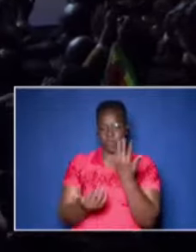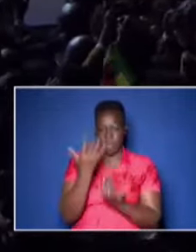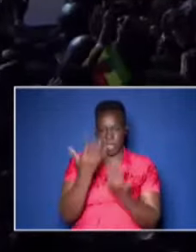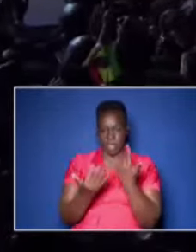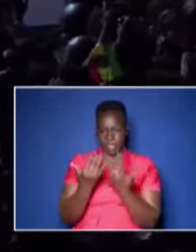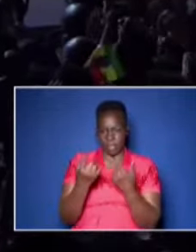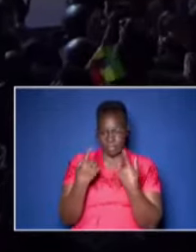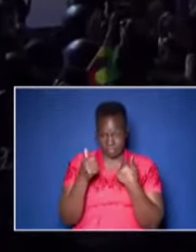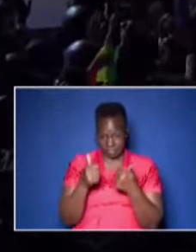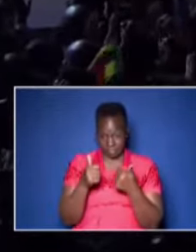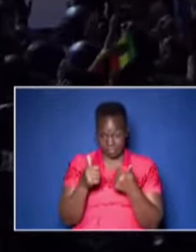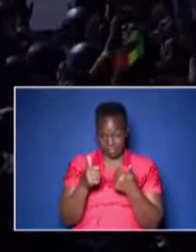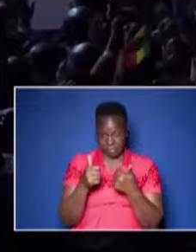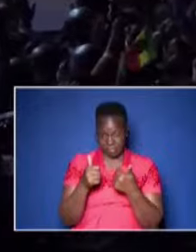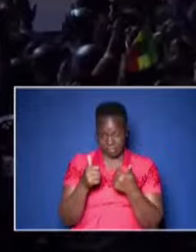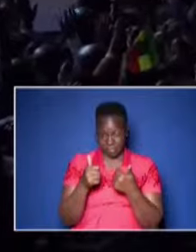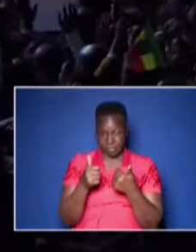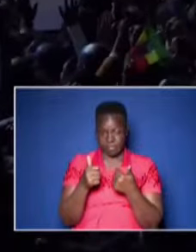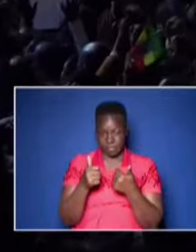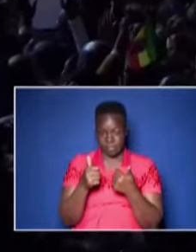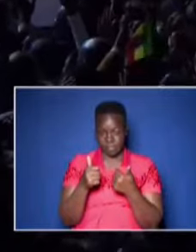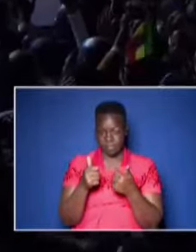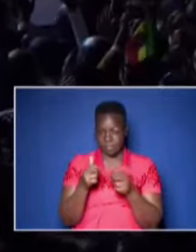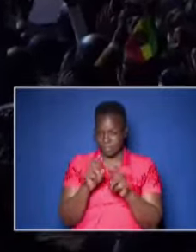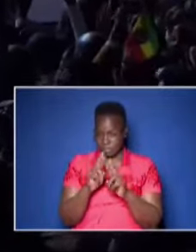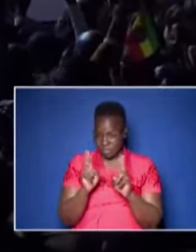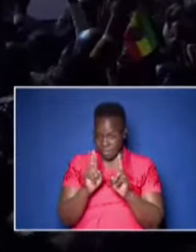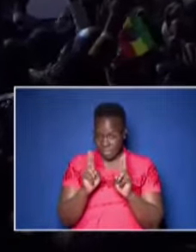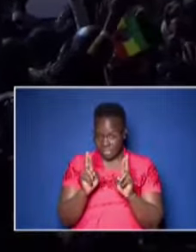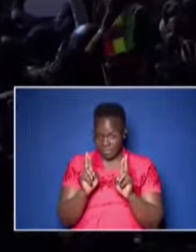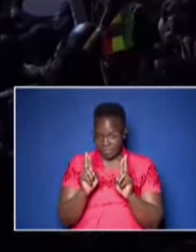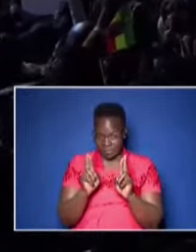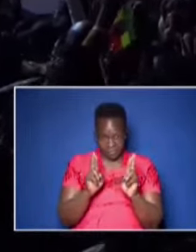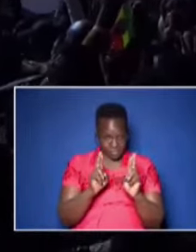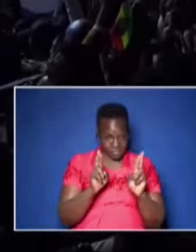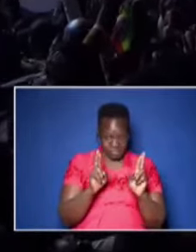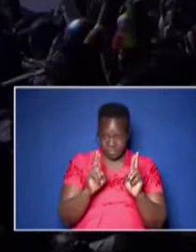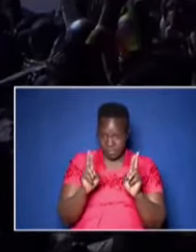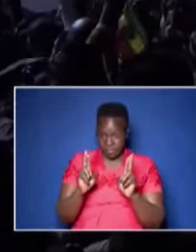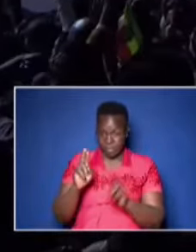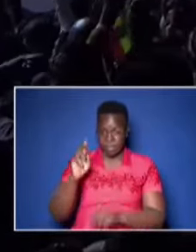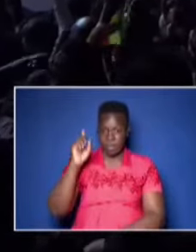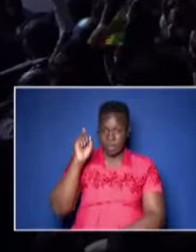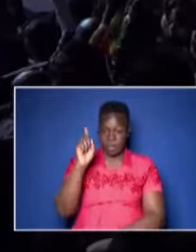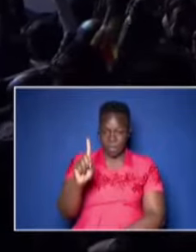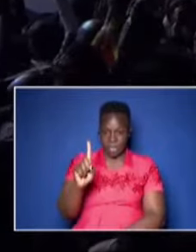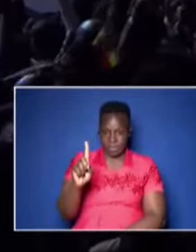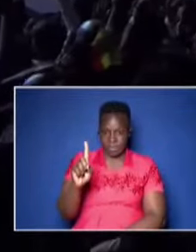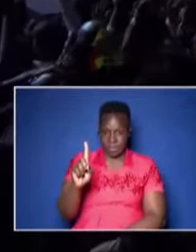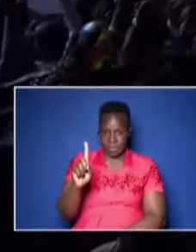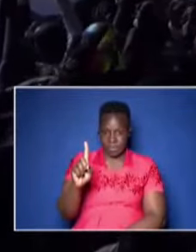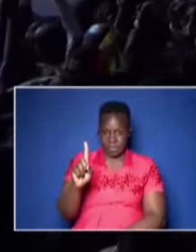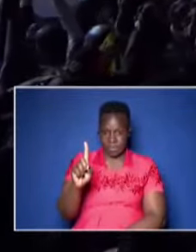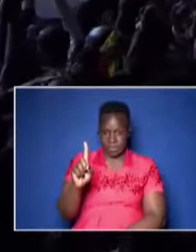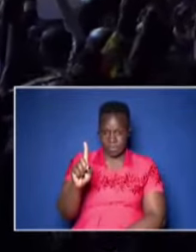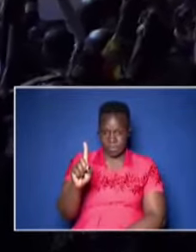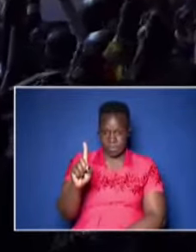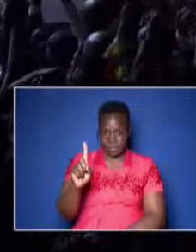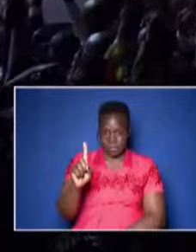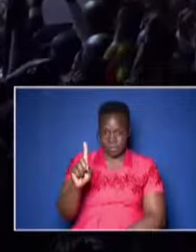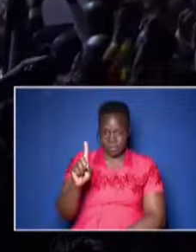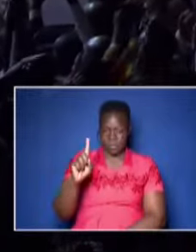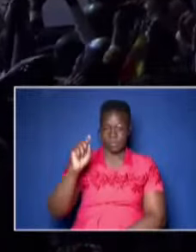you ready pick up the come on let's go is come on one come on